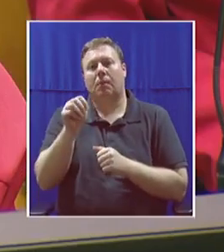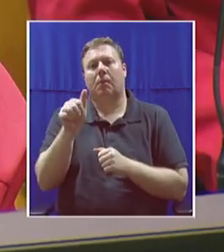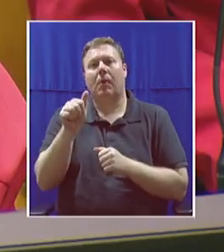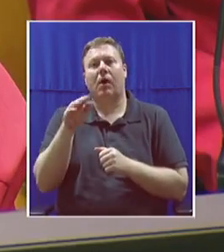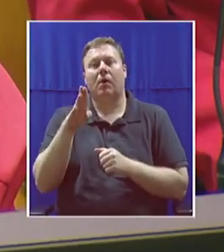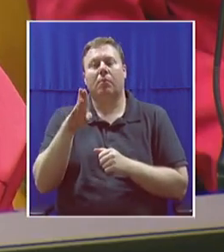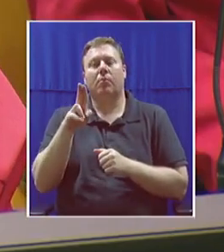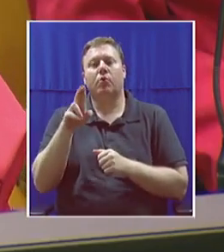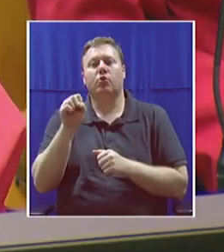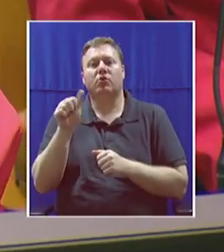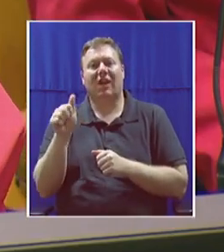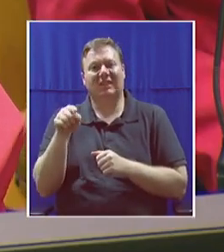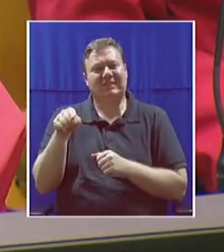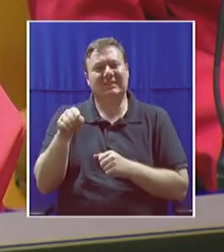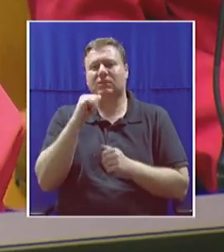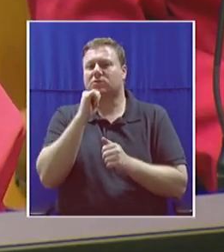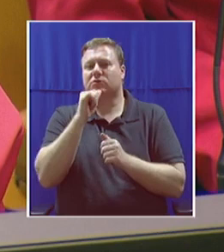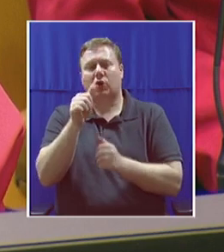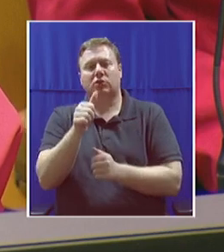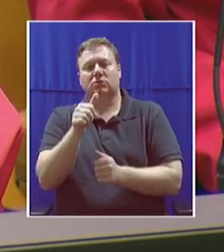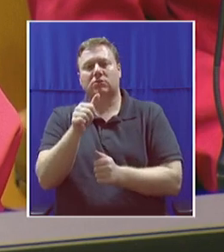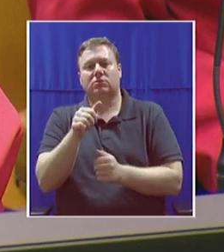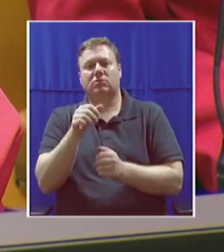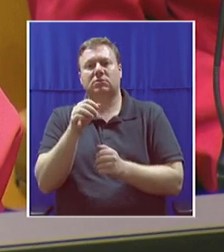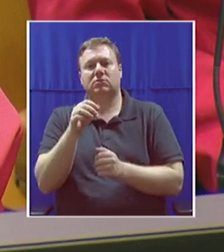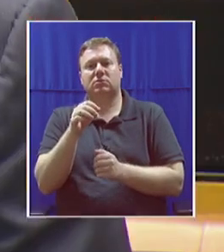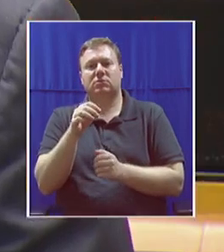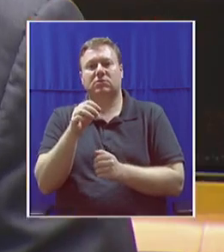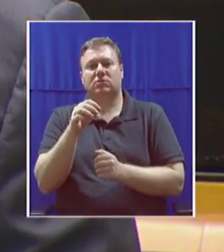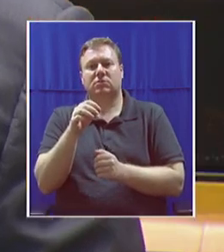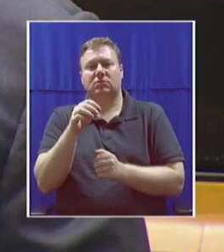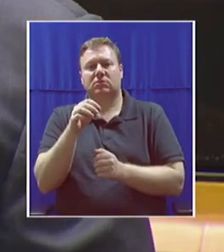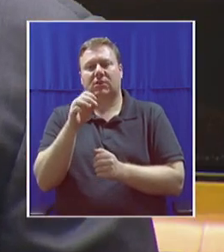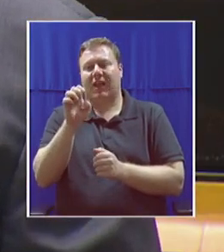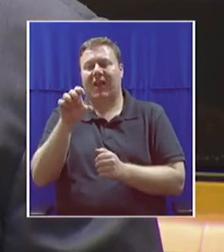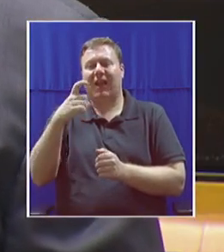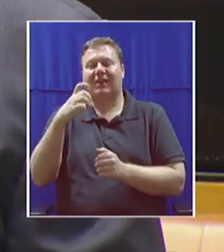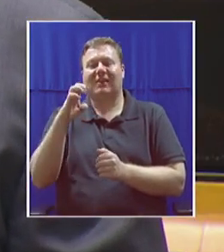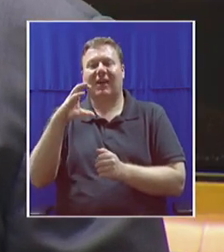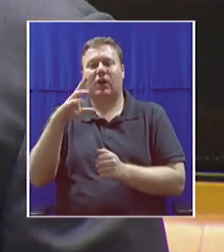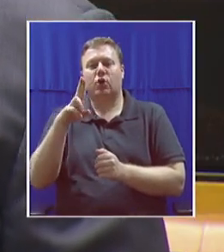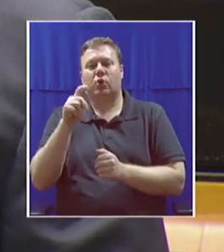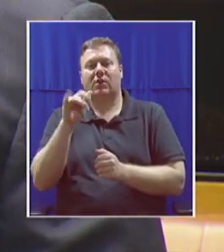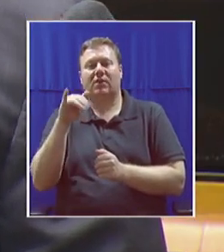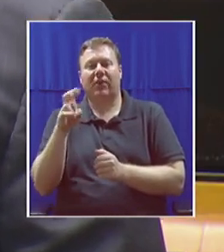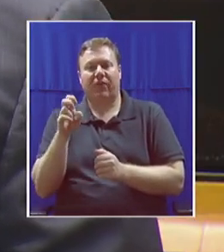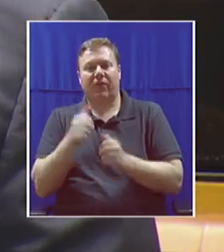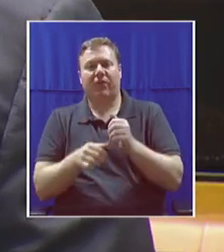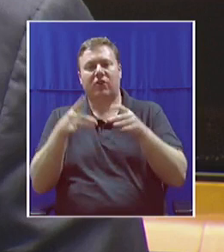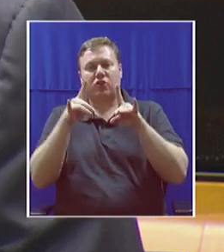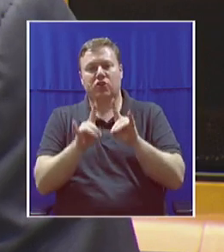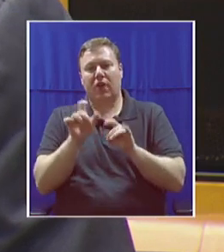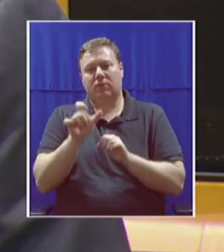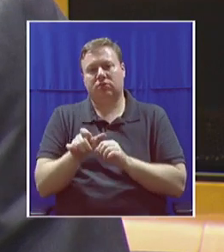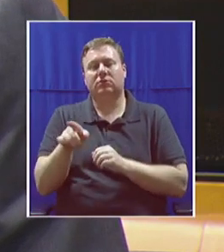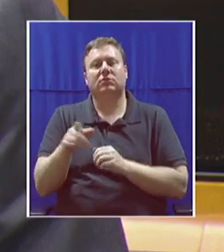non-executive chair of uh the escom board of directors on a temporary